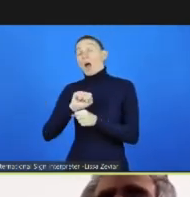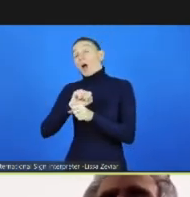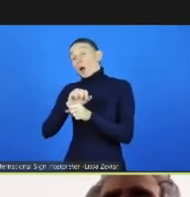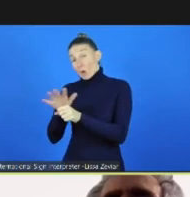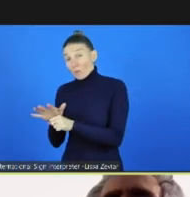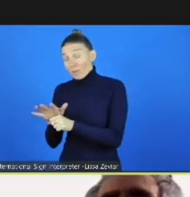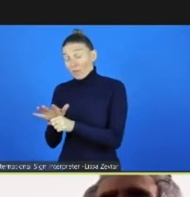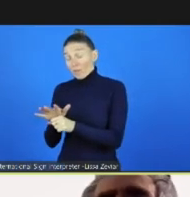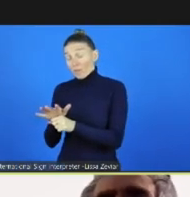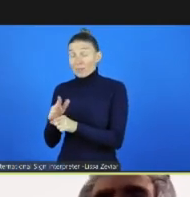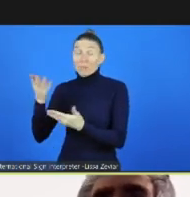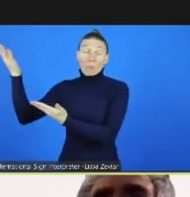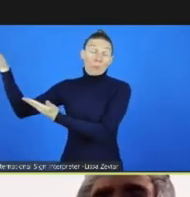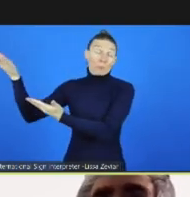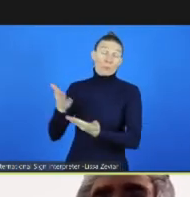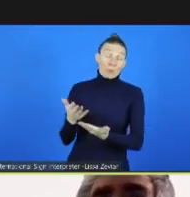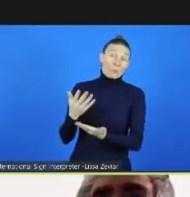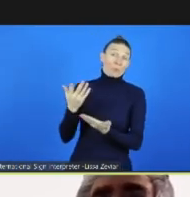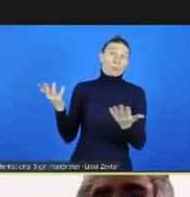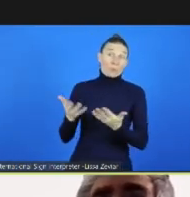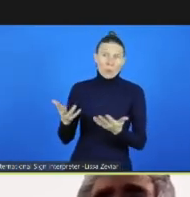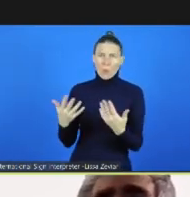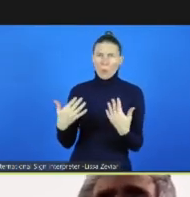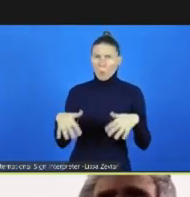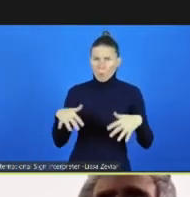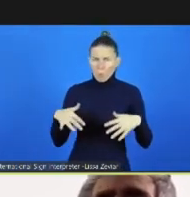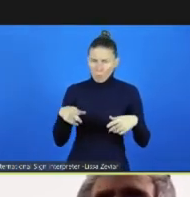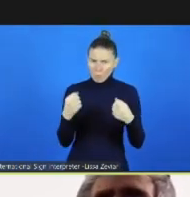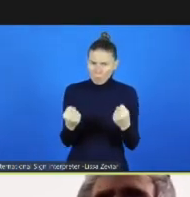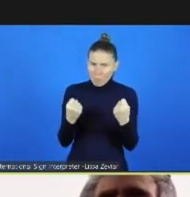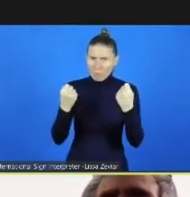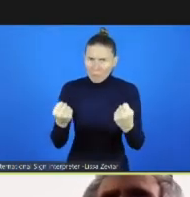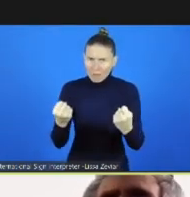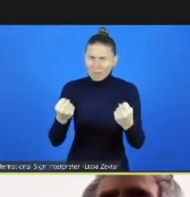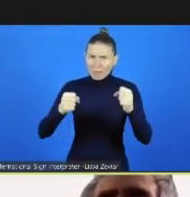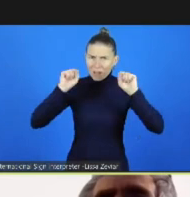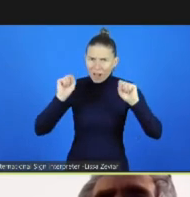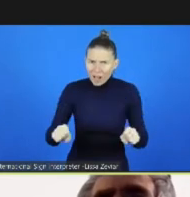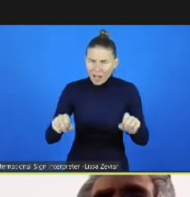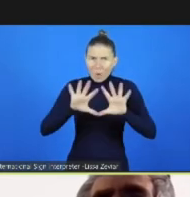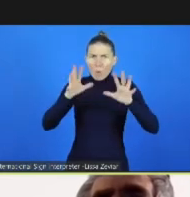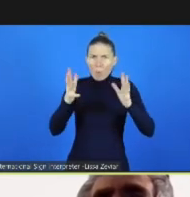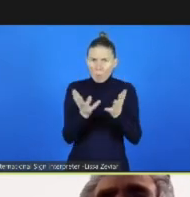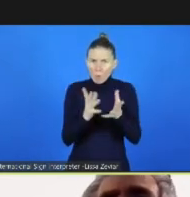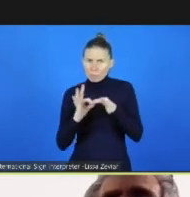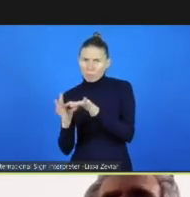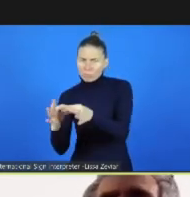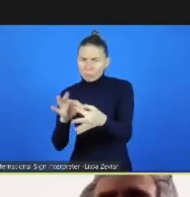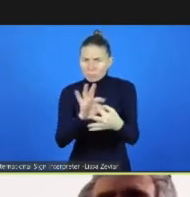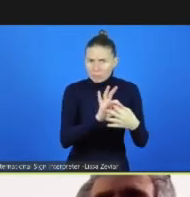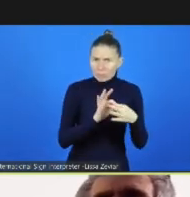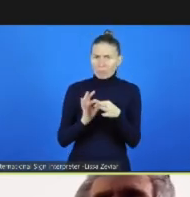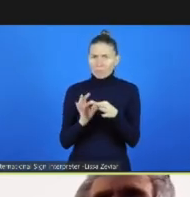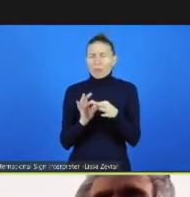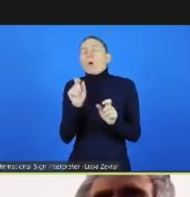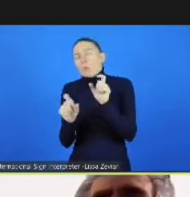us realize just how powerful this technology is, just how the world would be so very different if we weren't able